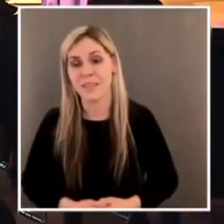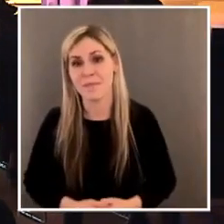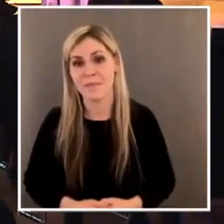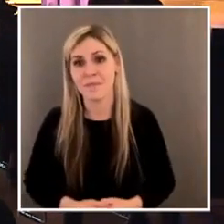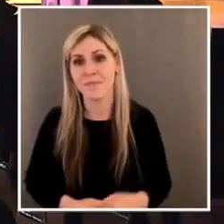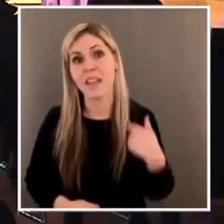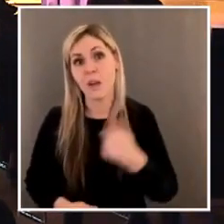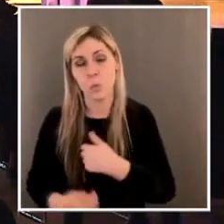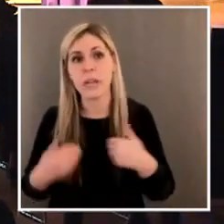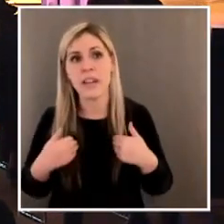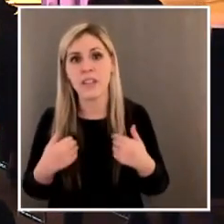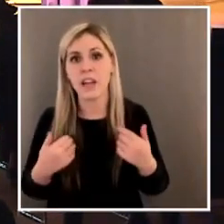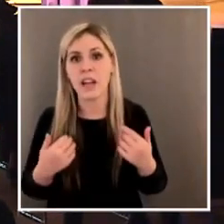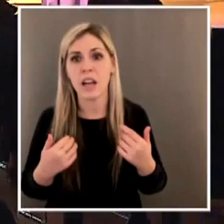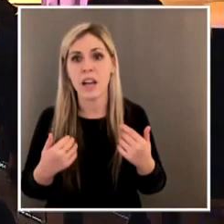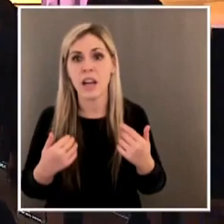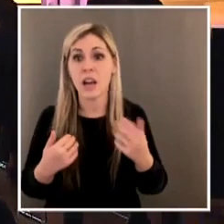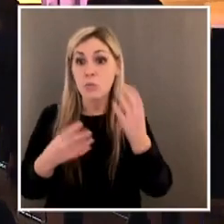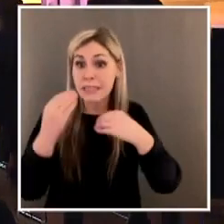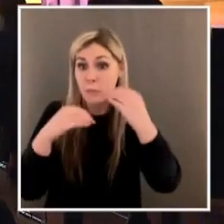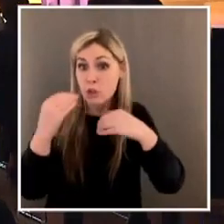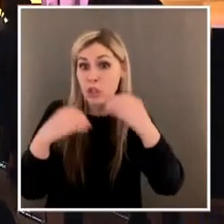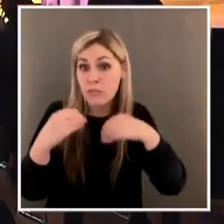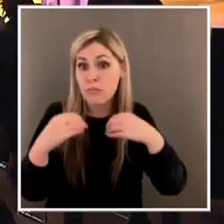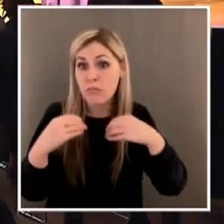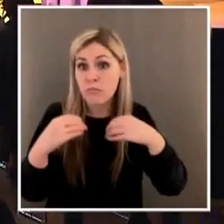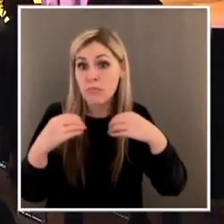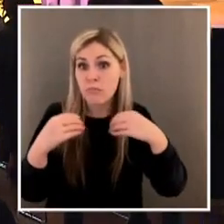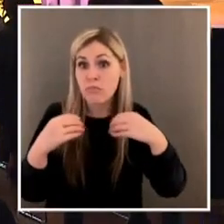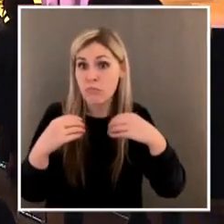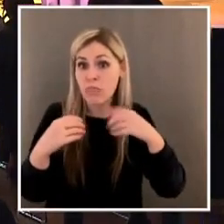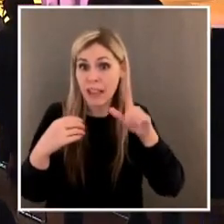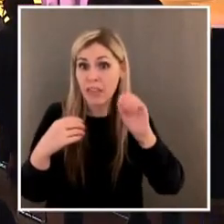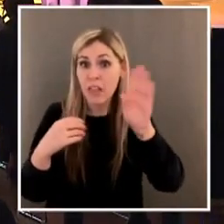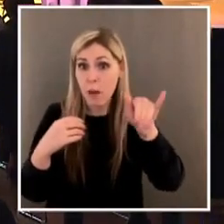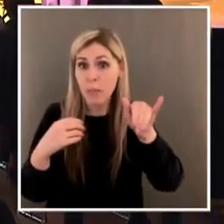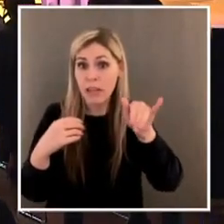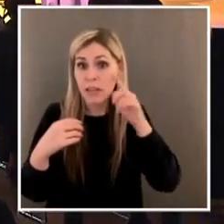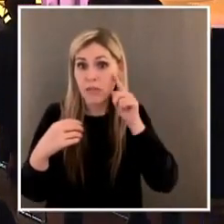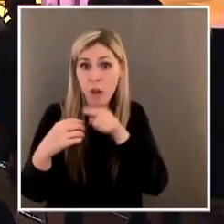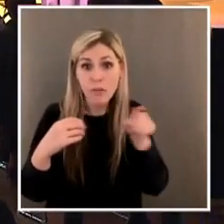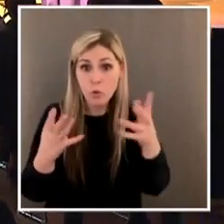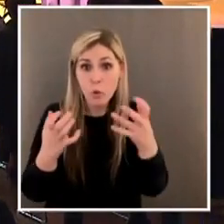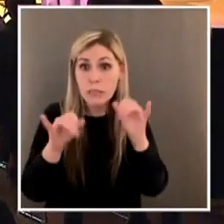a reception in the lobby for those of you who like to stay